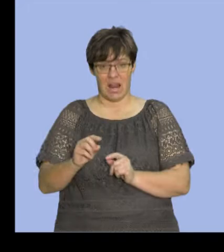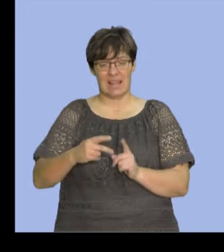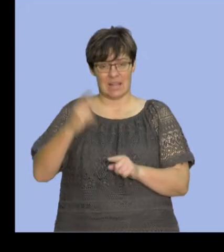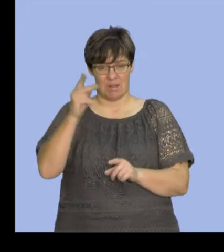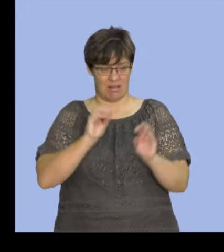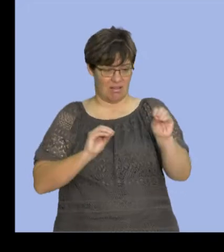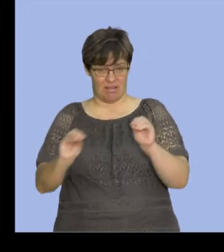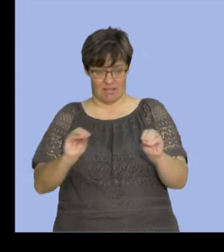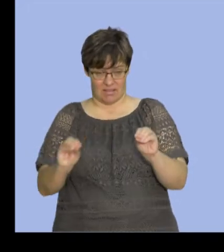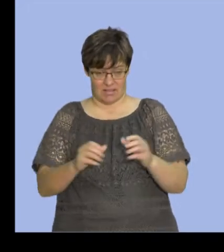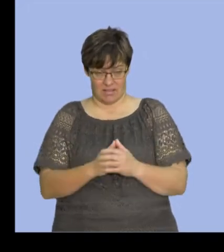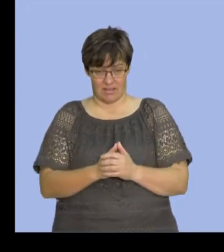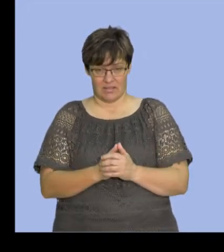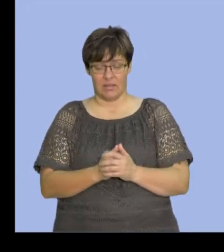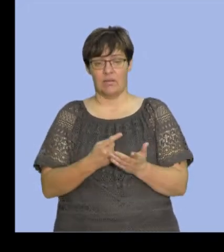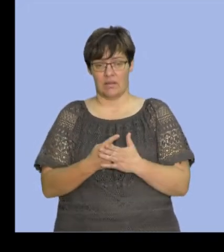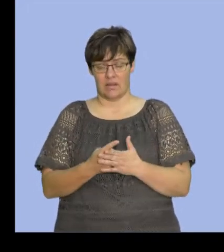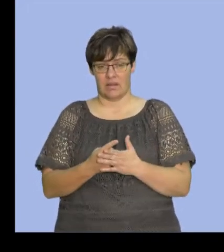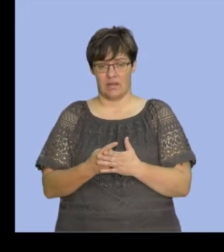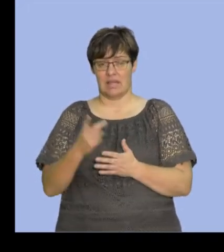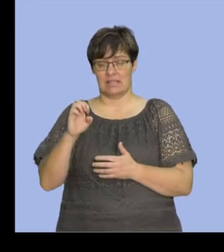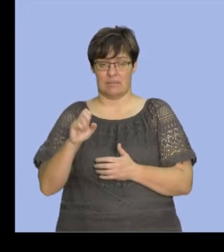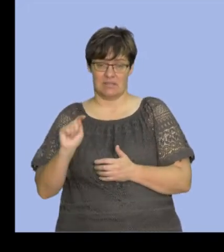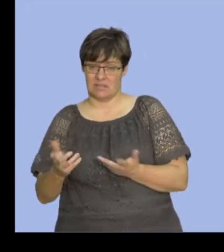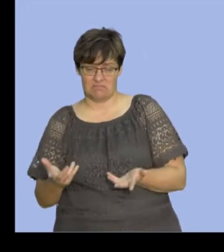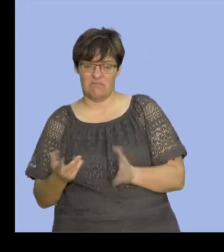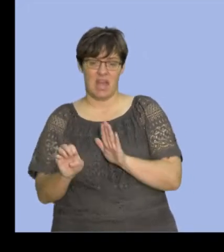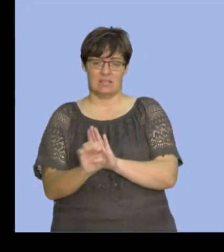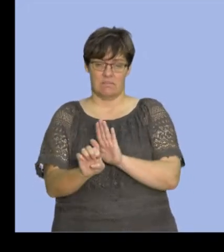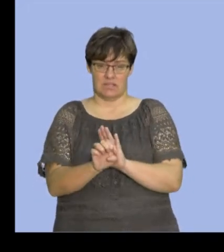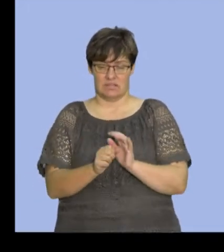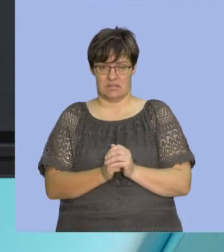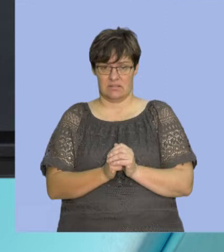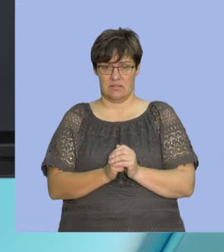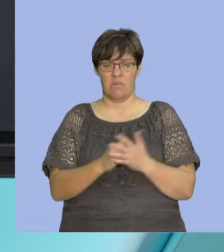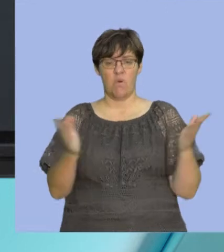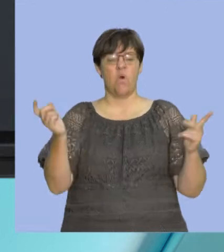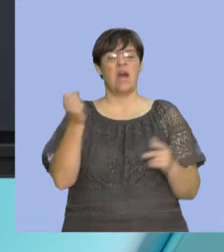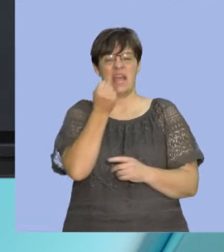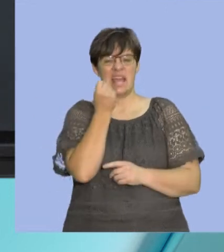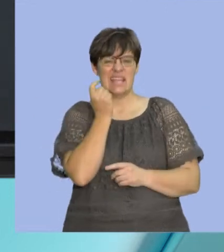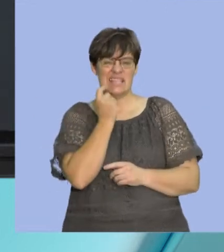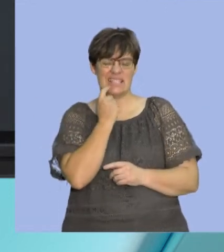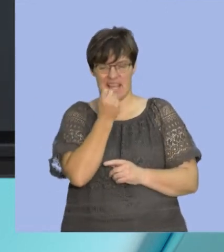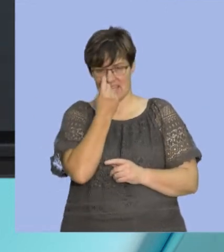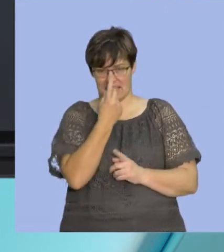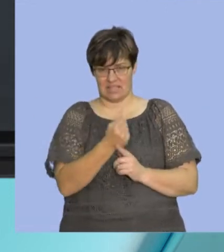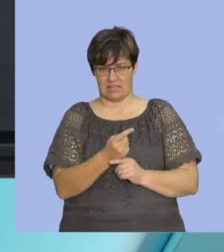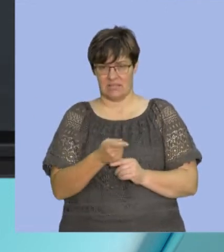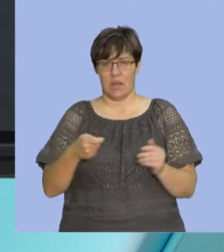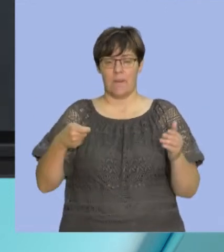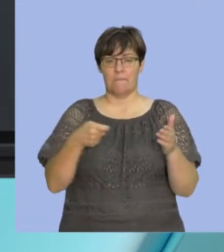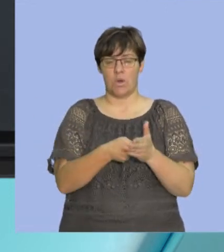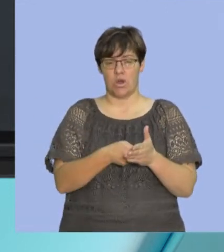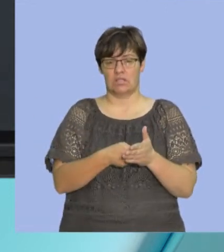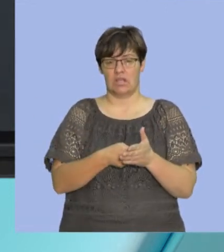entry, where you're going to debit, for example, let's take an example, so it becomes easier to understand. Bought